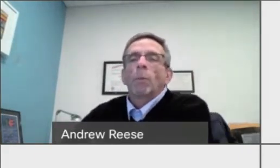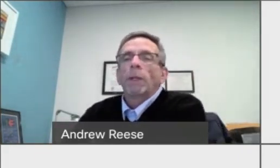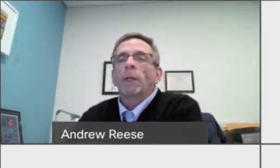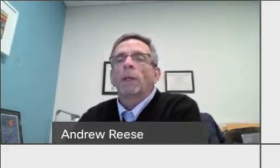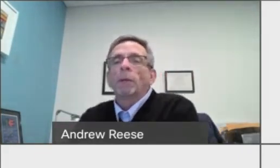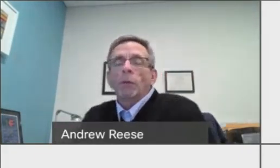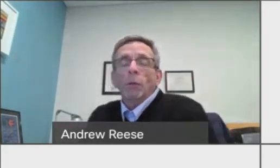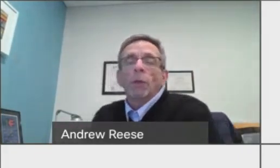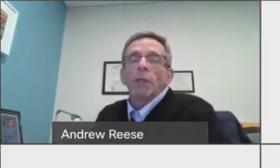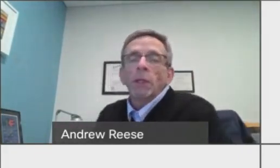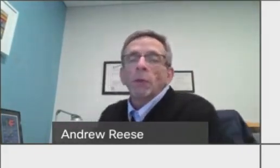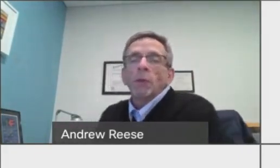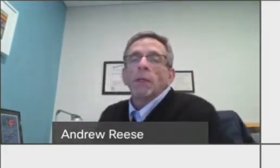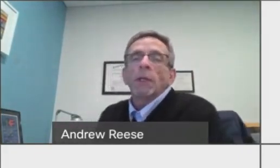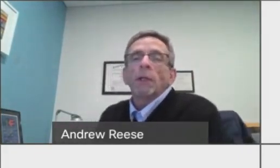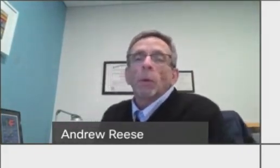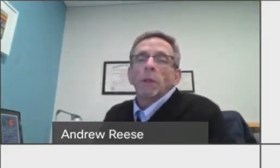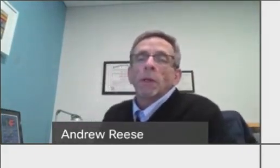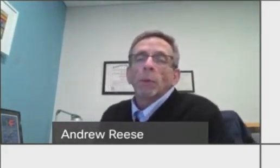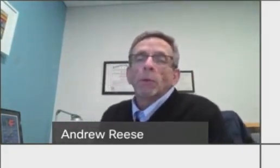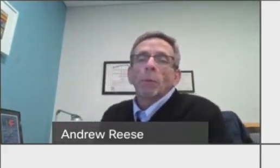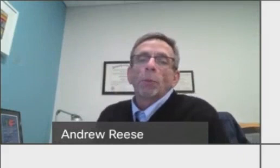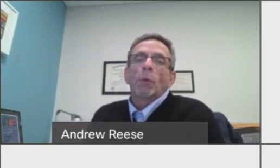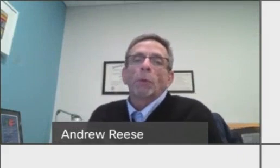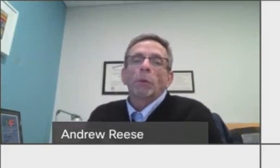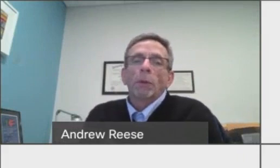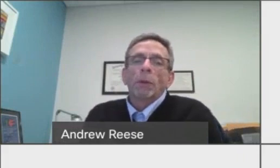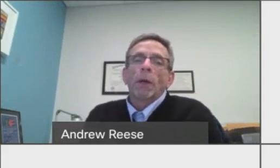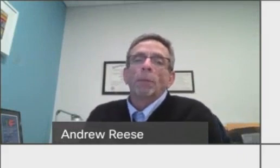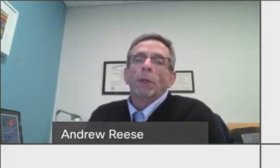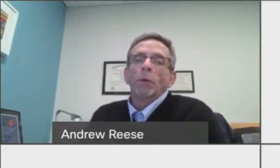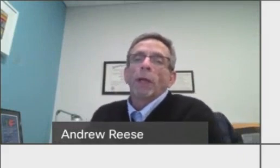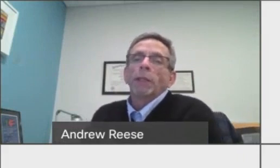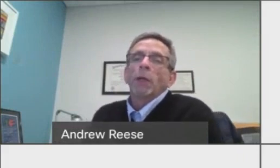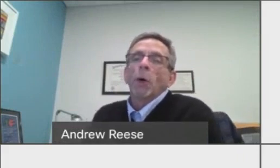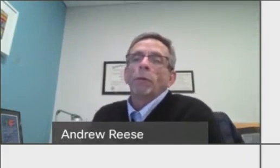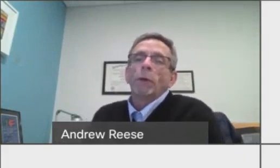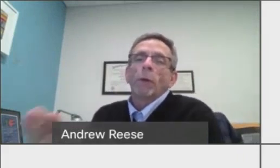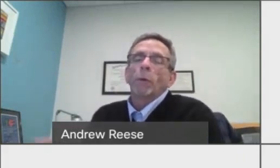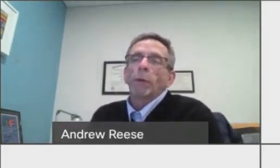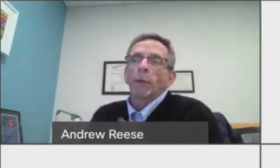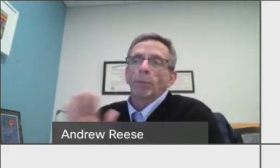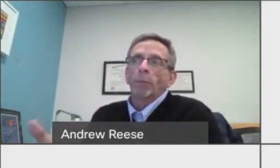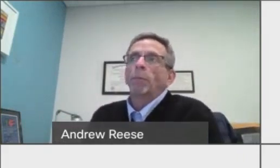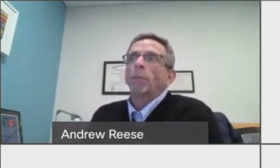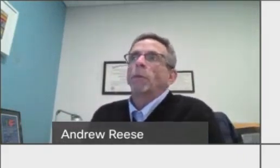So we do continue to see increased numbers of people contracting COVID, although